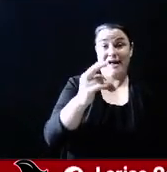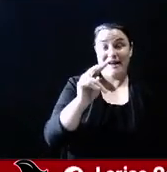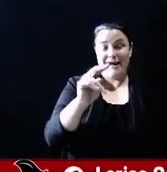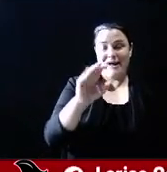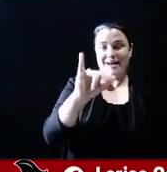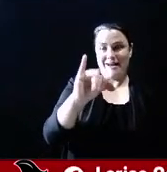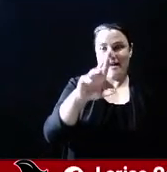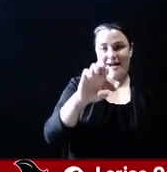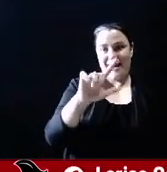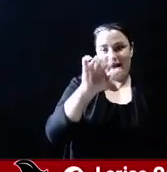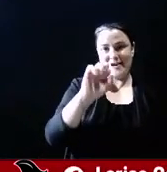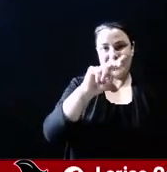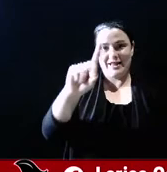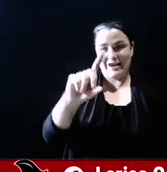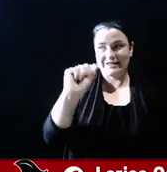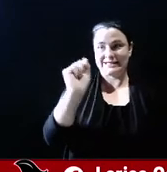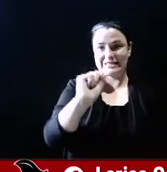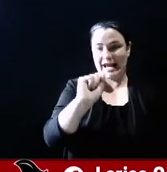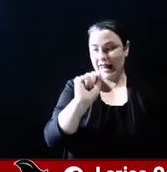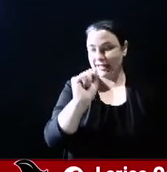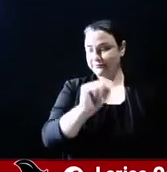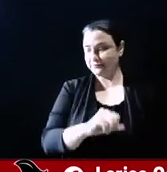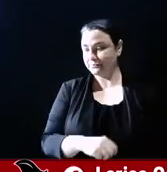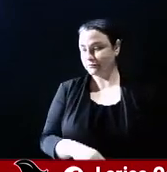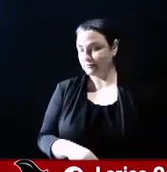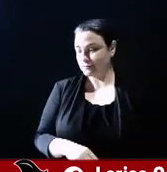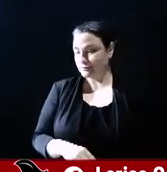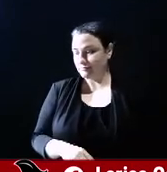Ireland's Laurie Stanley.